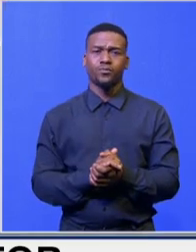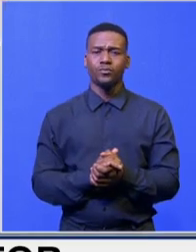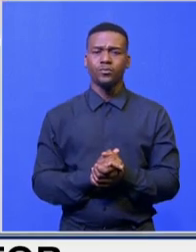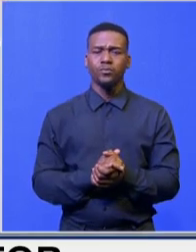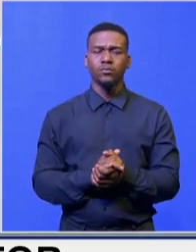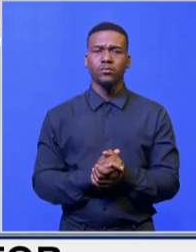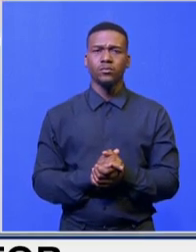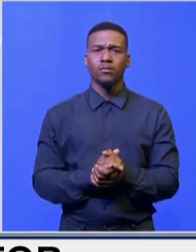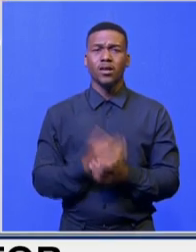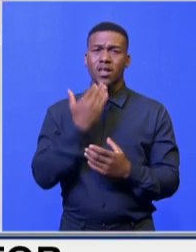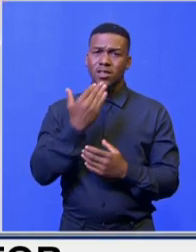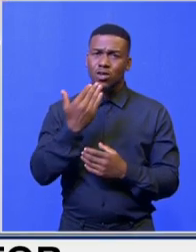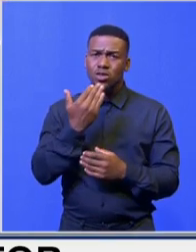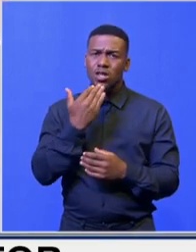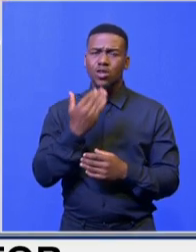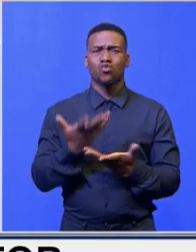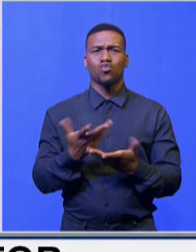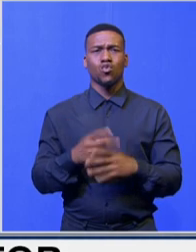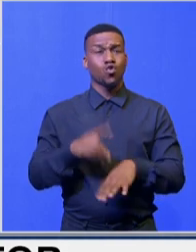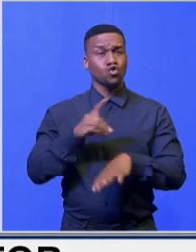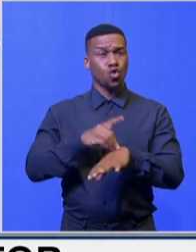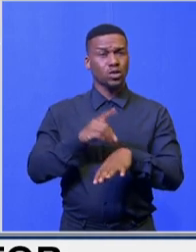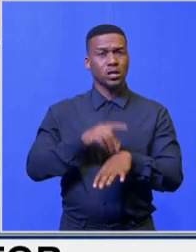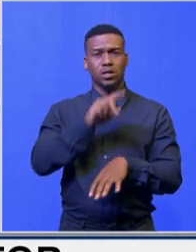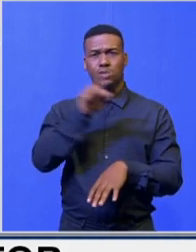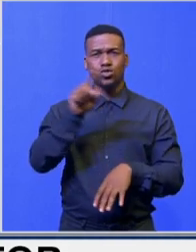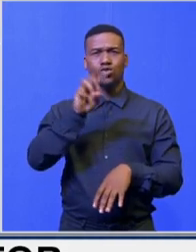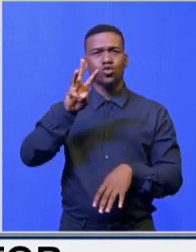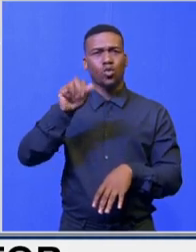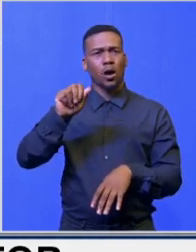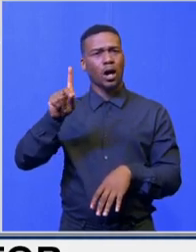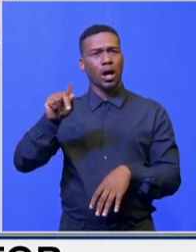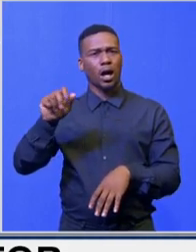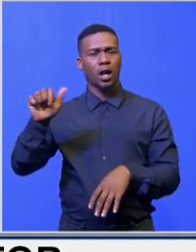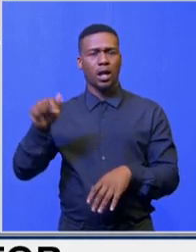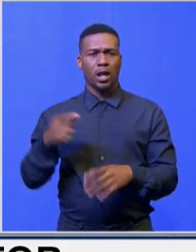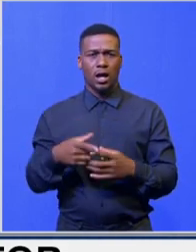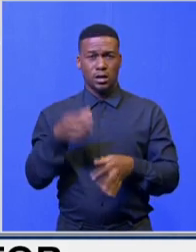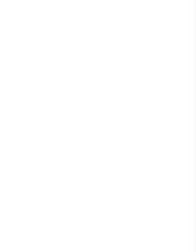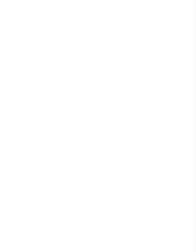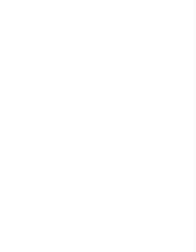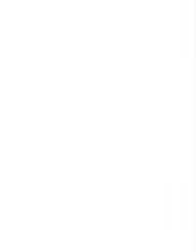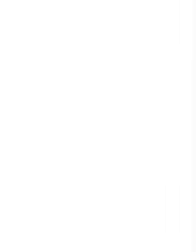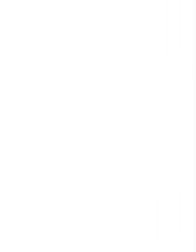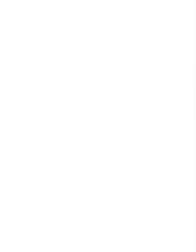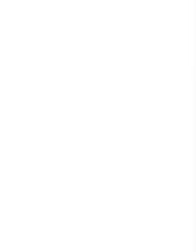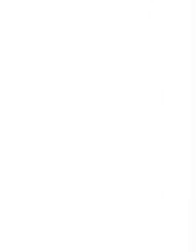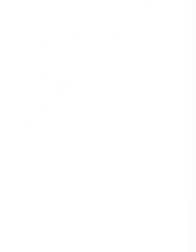Dr. MK Zwakala, the political party brand analyst, speaking to us there from the Western Cape.